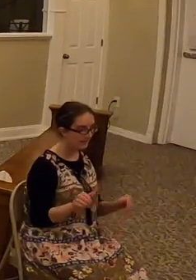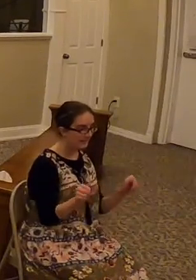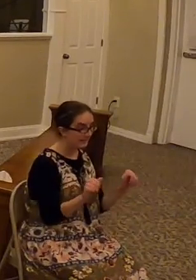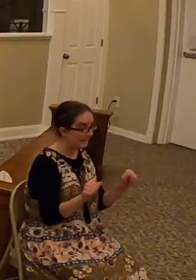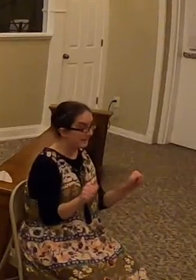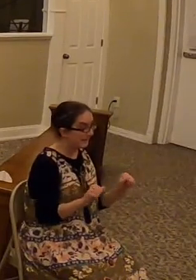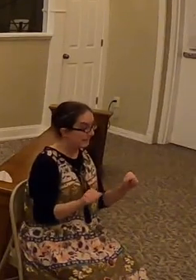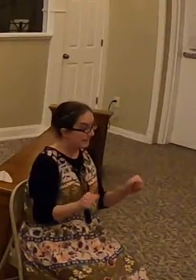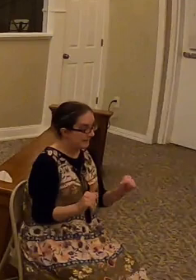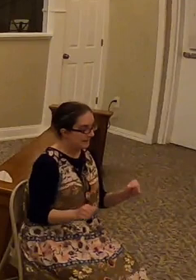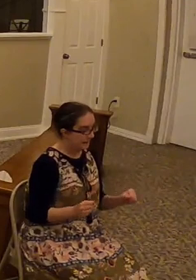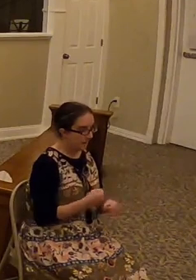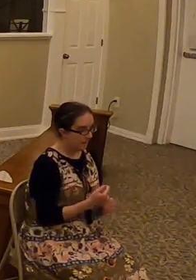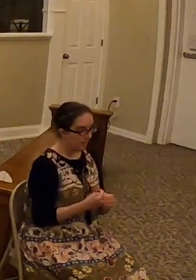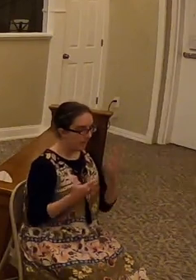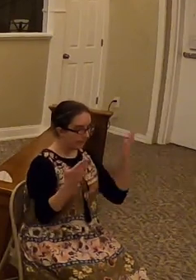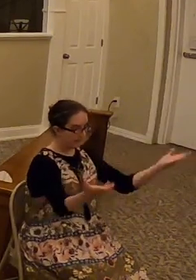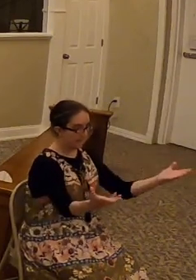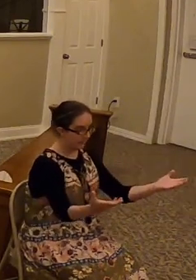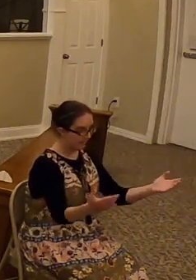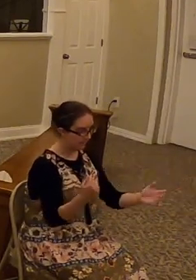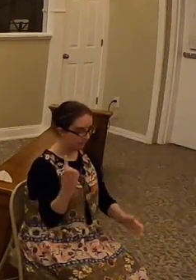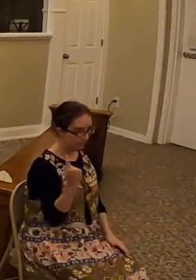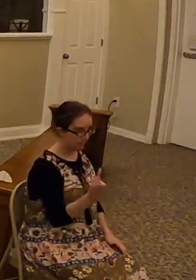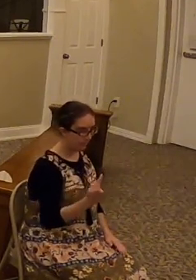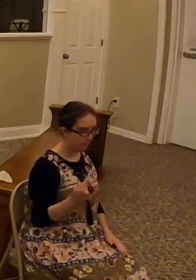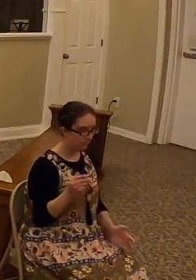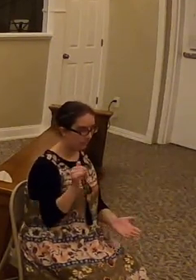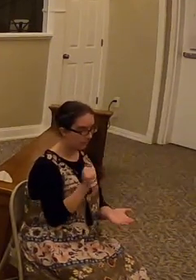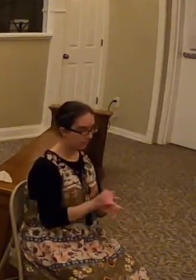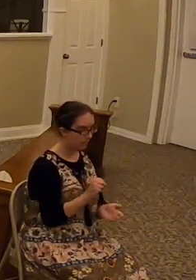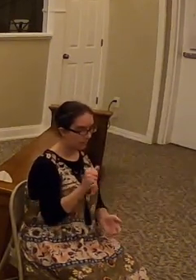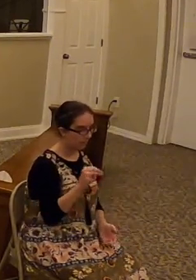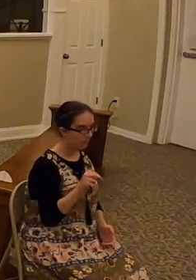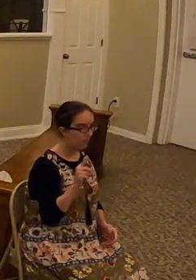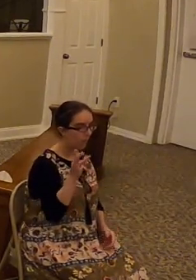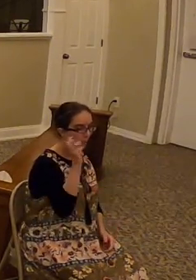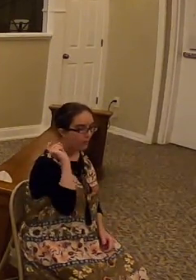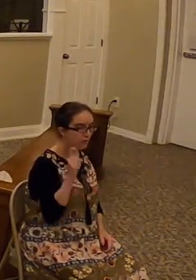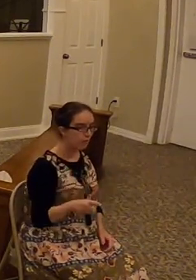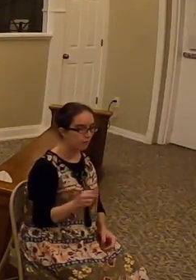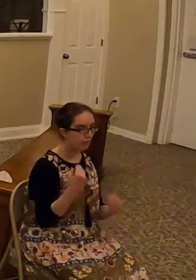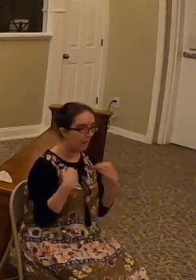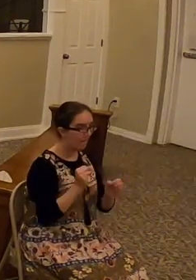antsy, and what did he do? He made the sacrifices himself that Samuel was supposed to